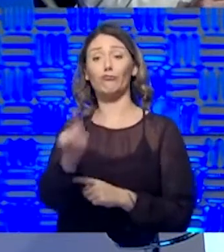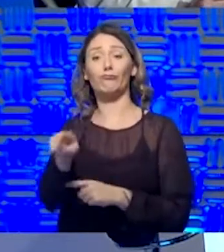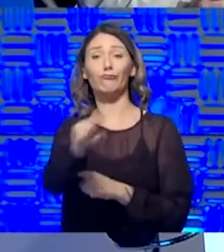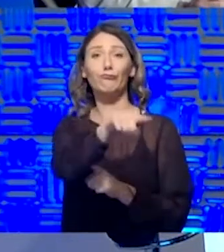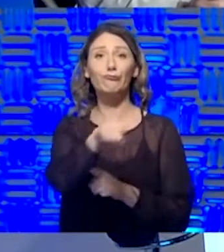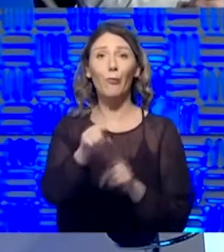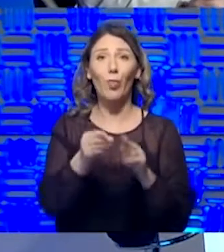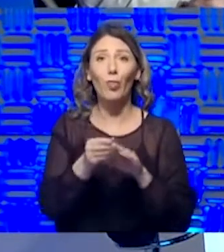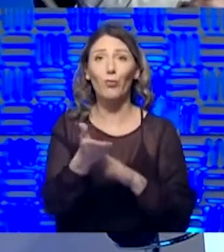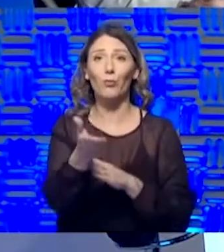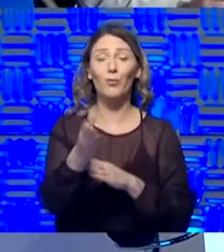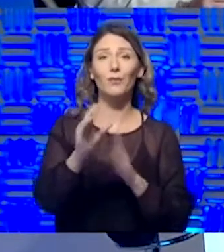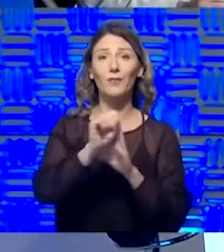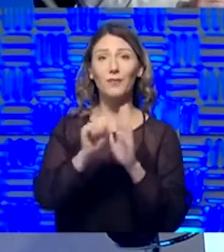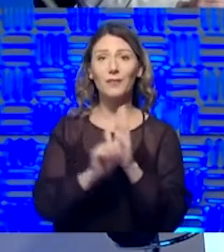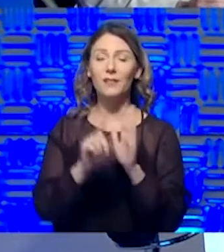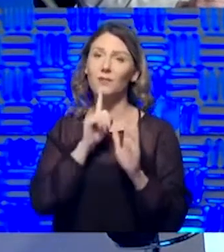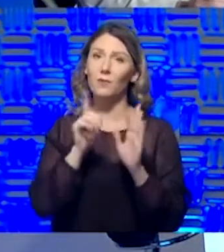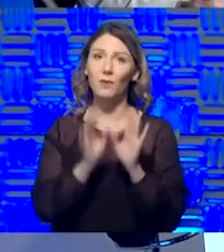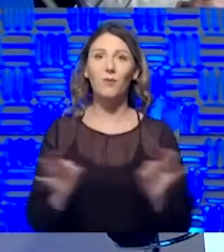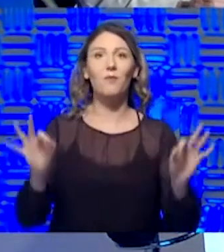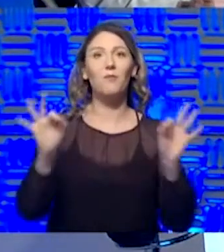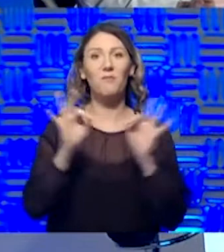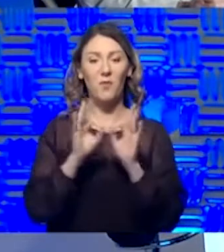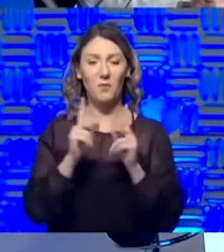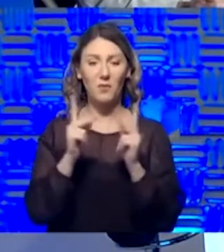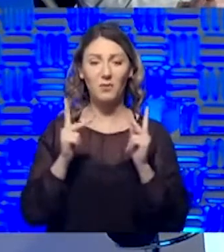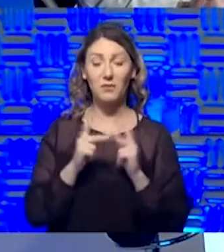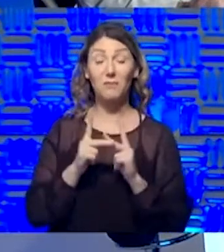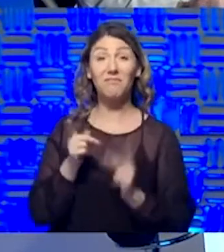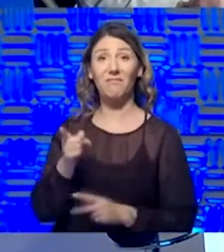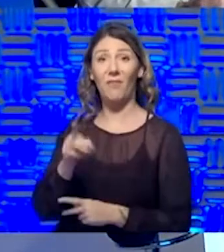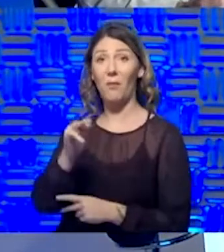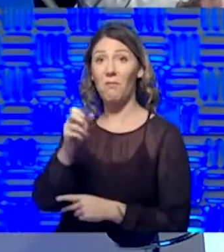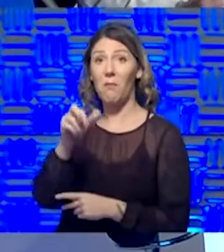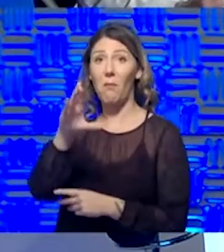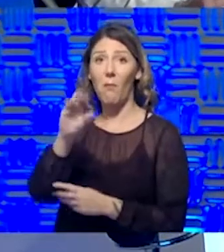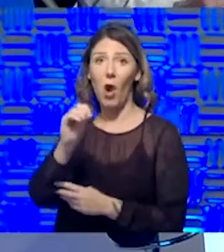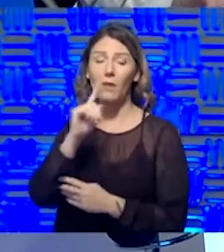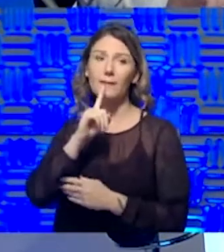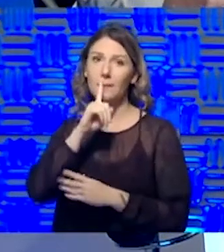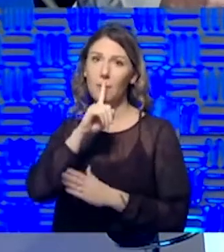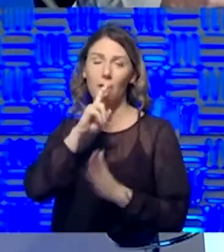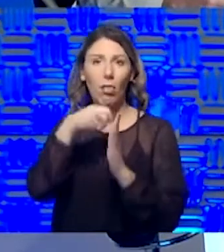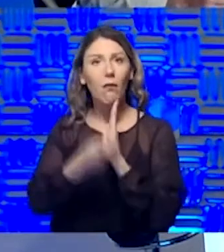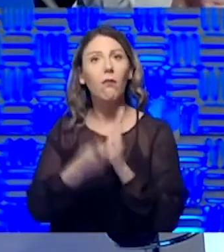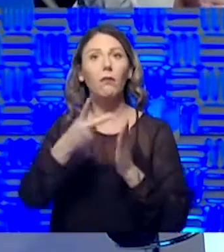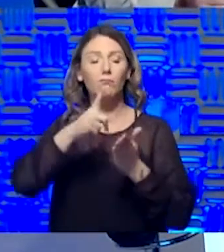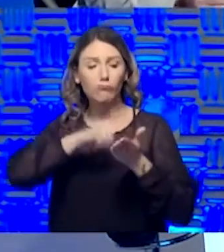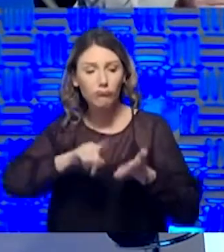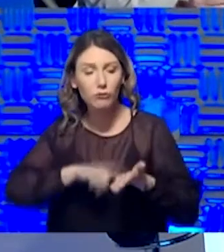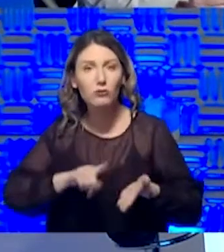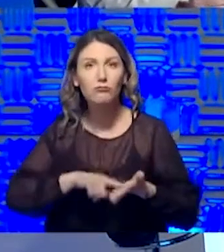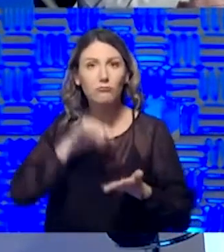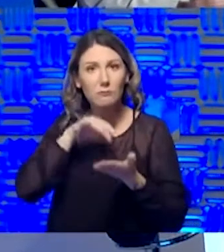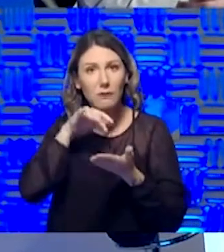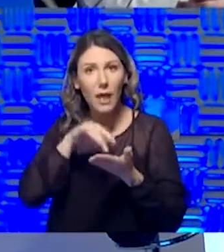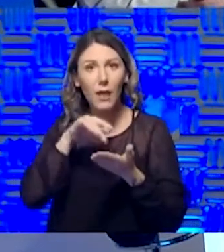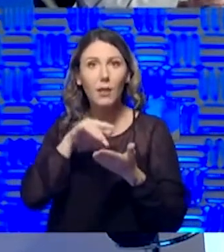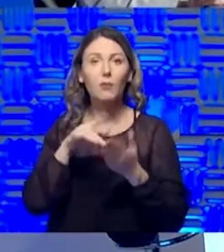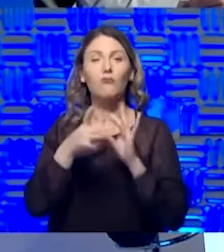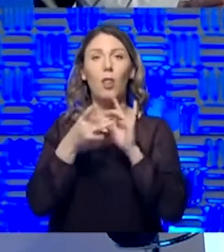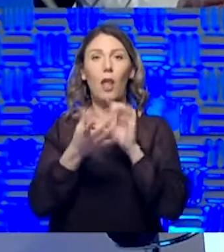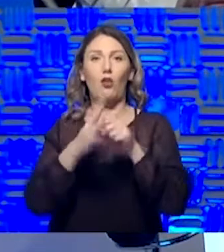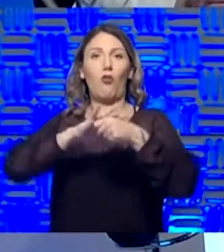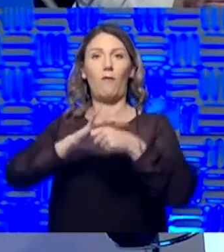important position for us. And Mario has been intricately involved in research studies looking at COVID-19, and we're going to ask him to